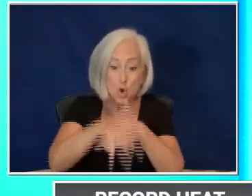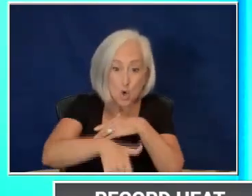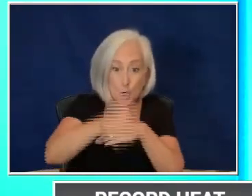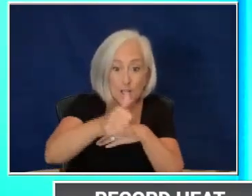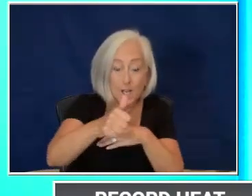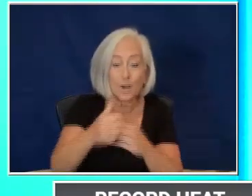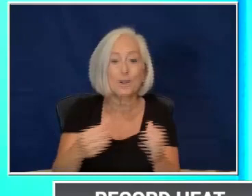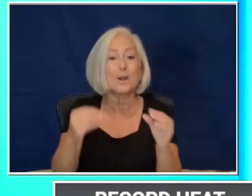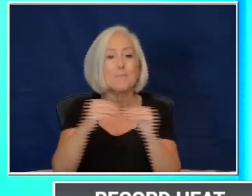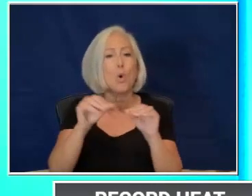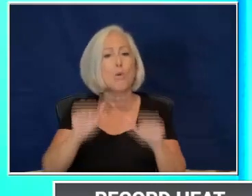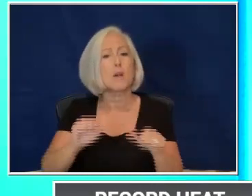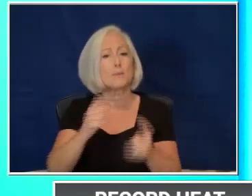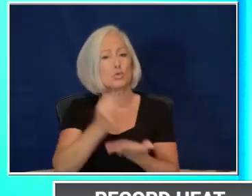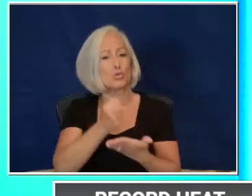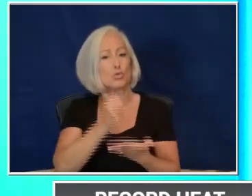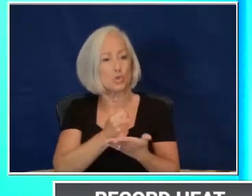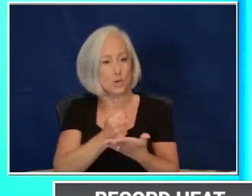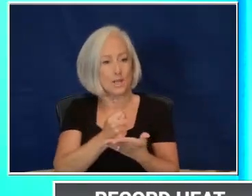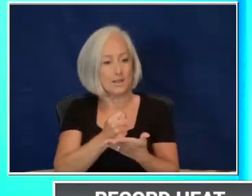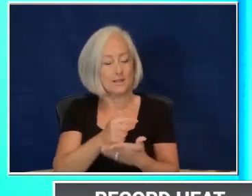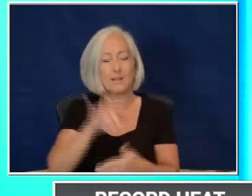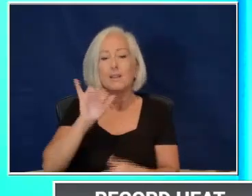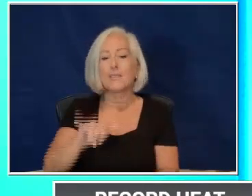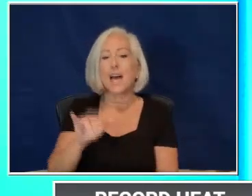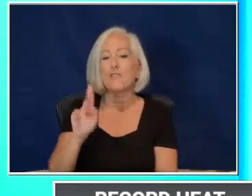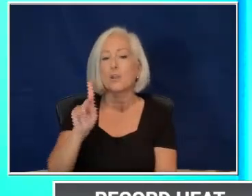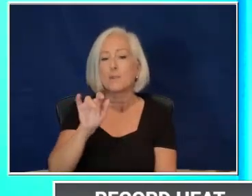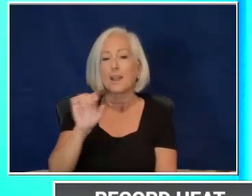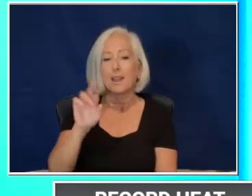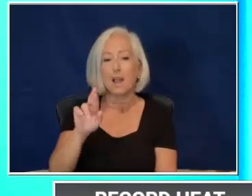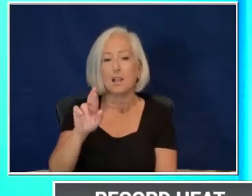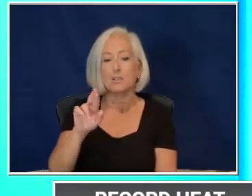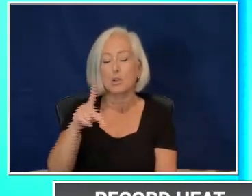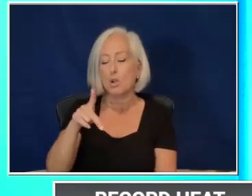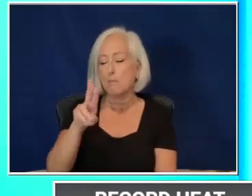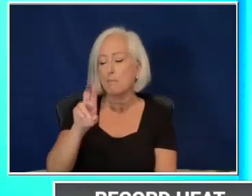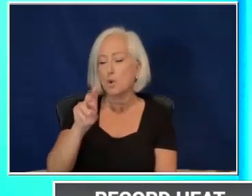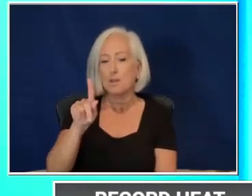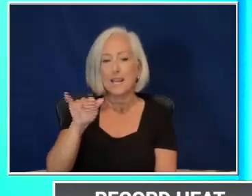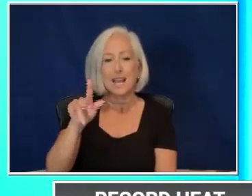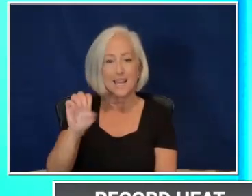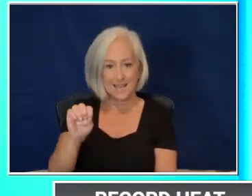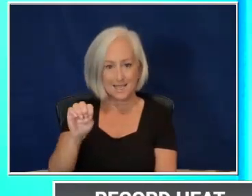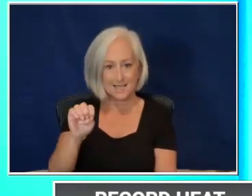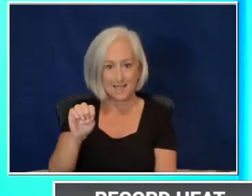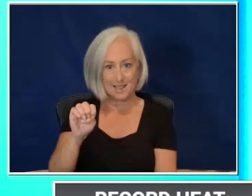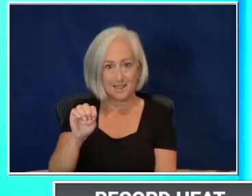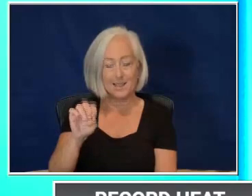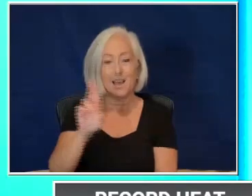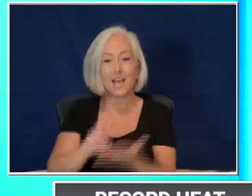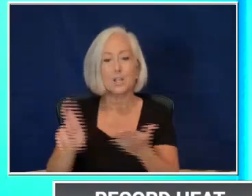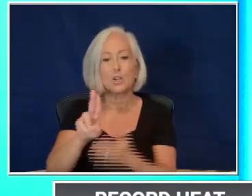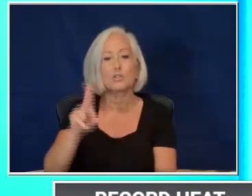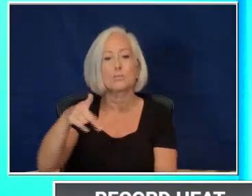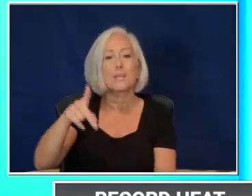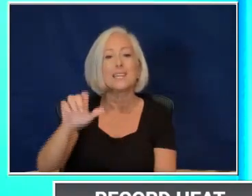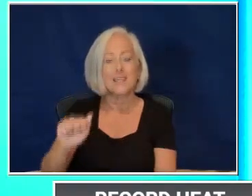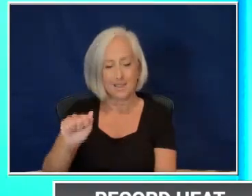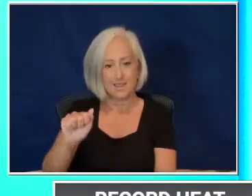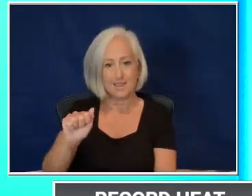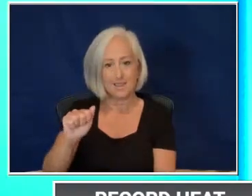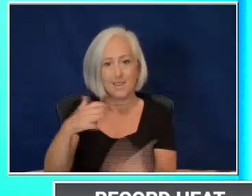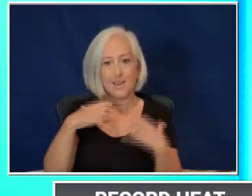study from Kaiser Permanente and the University of Pennsylvania Health System. Researchers found CT scan screens